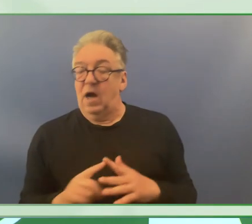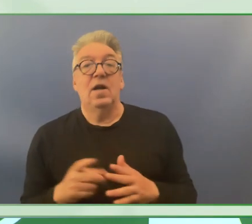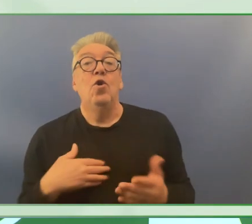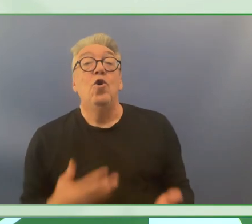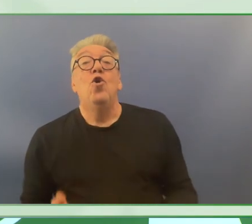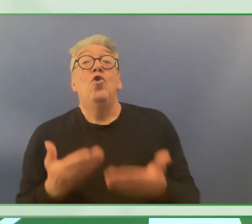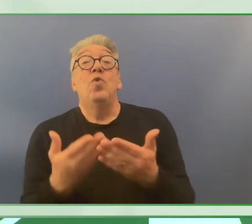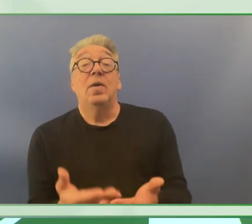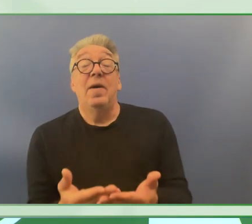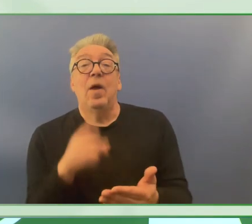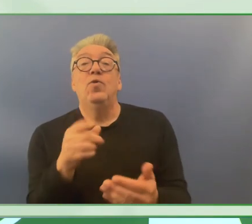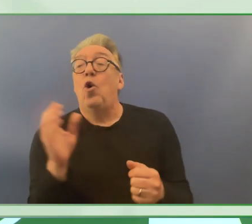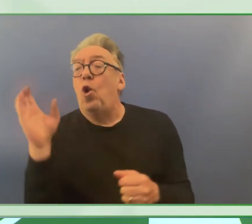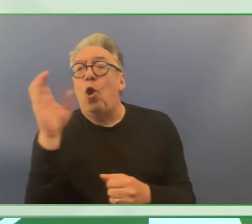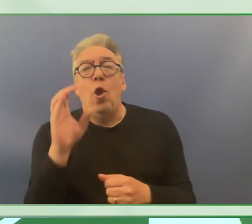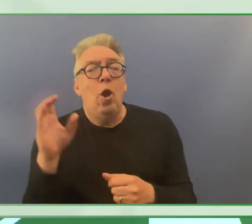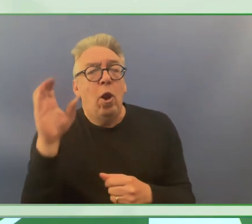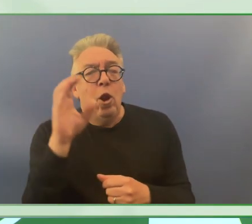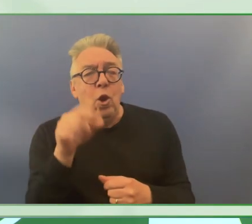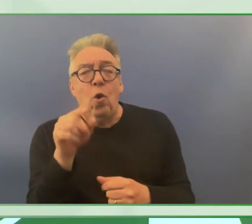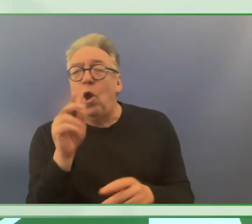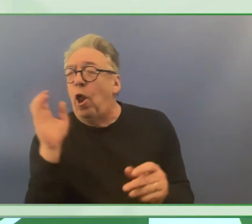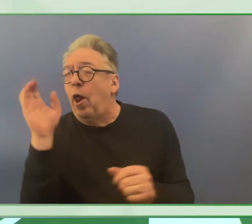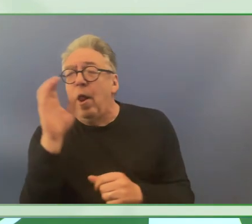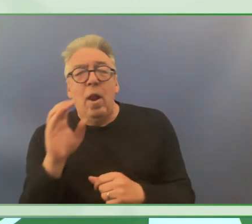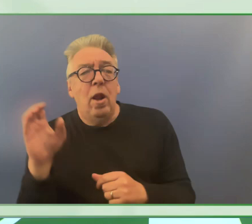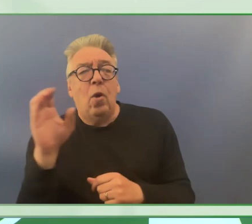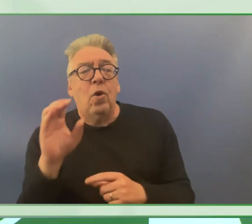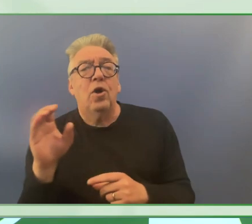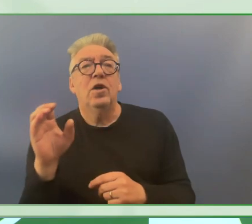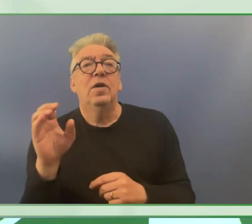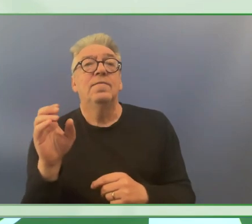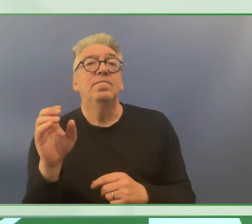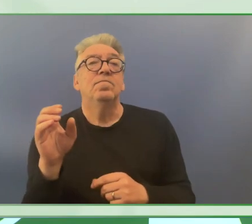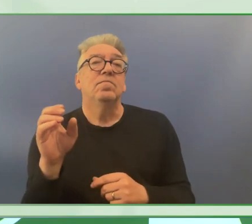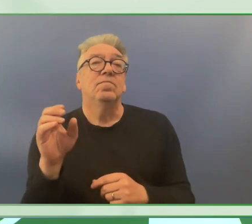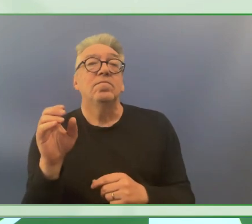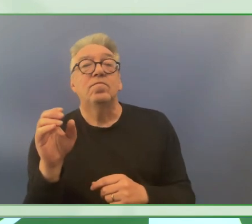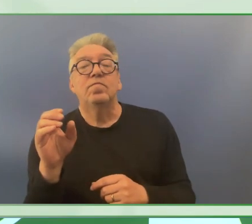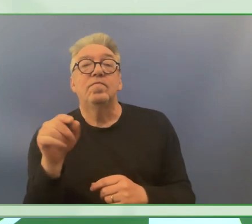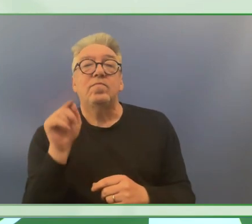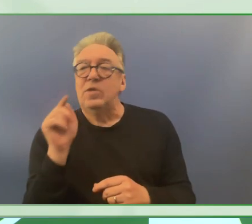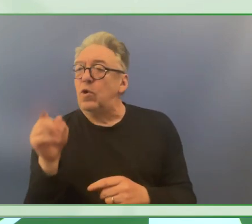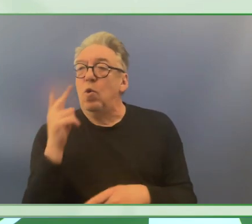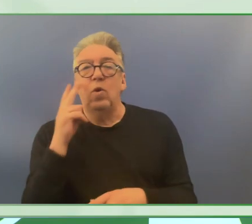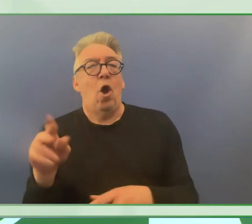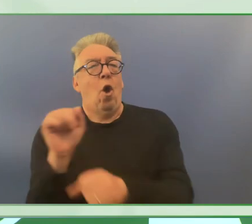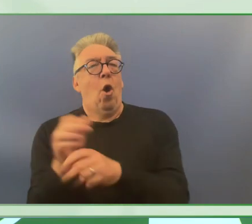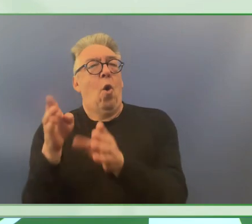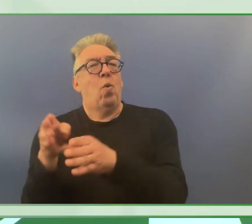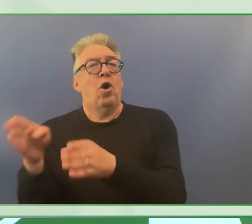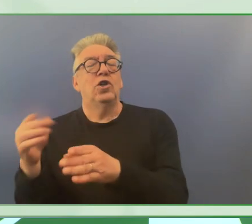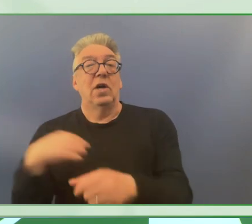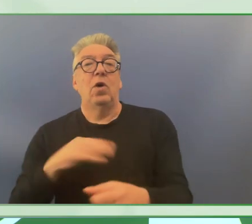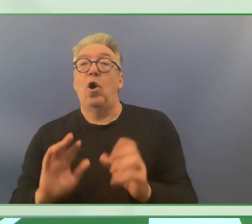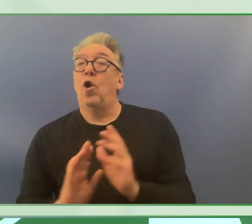you look for areas where you have bore-outs and burnouts among your employees, because these are